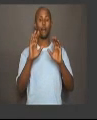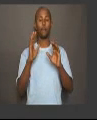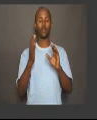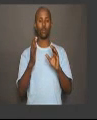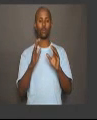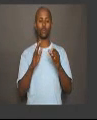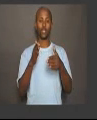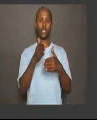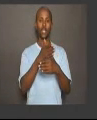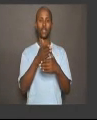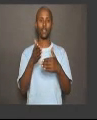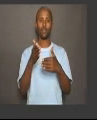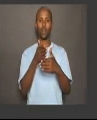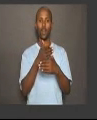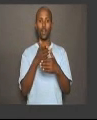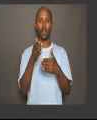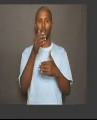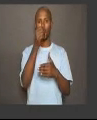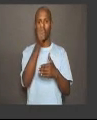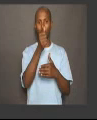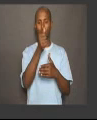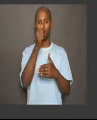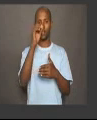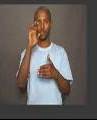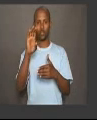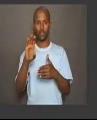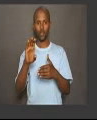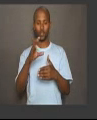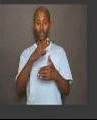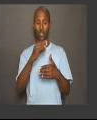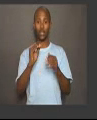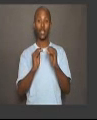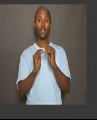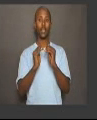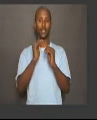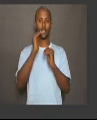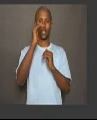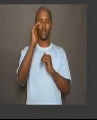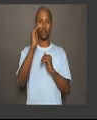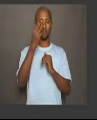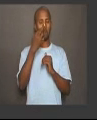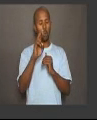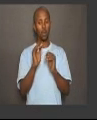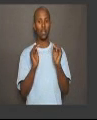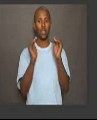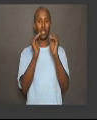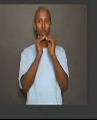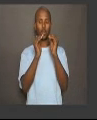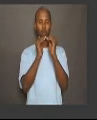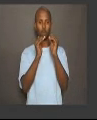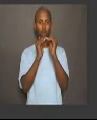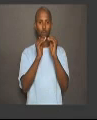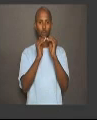the interval AC, and greater than or equal